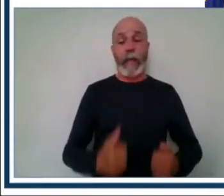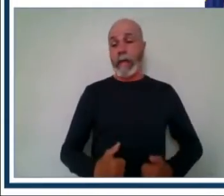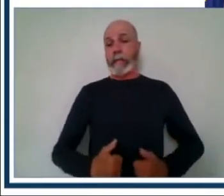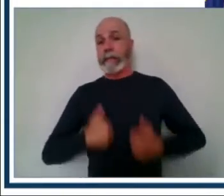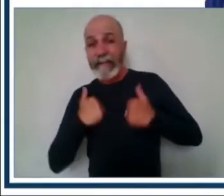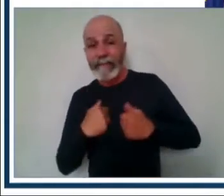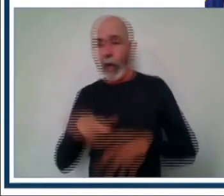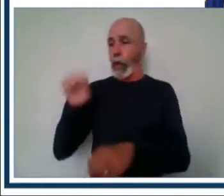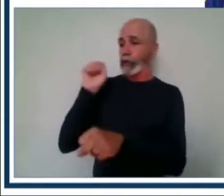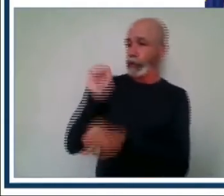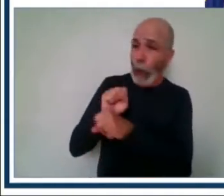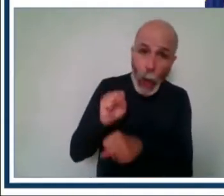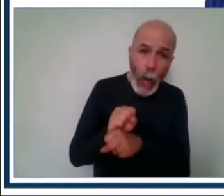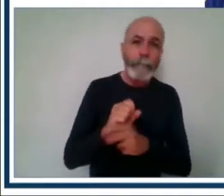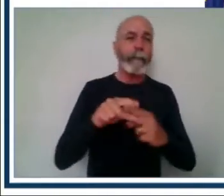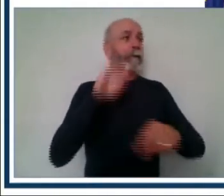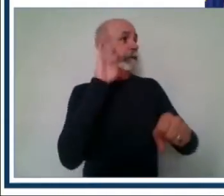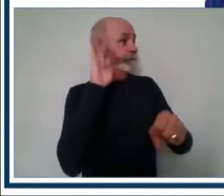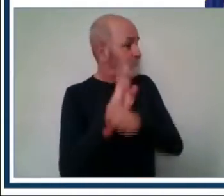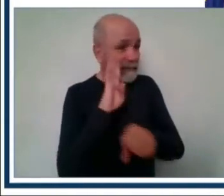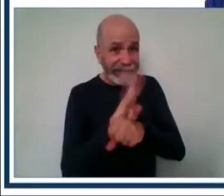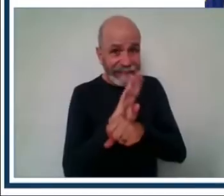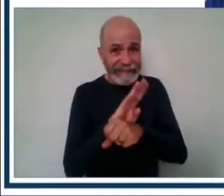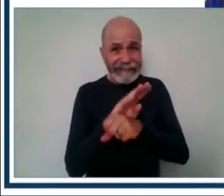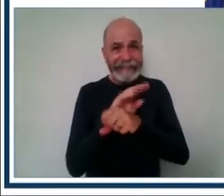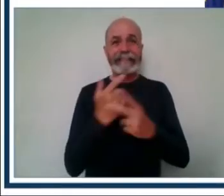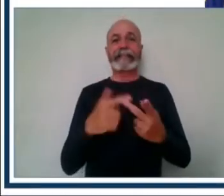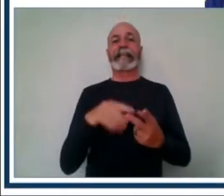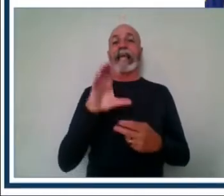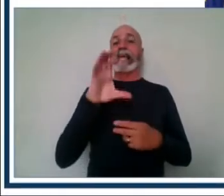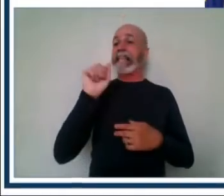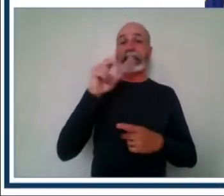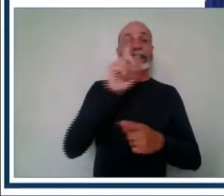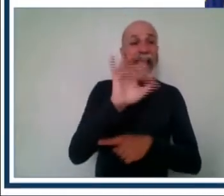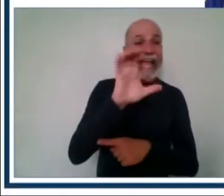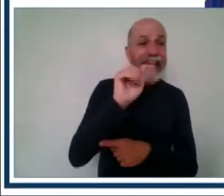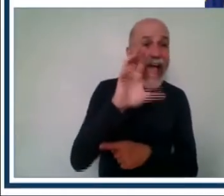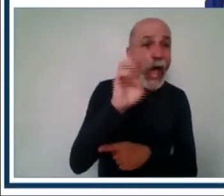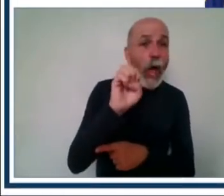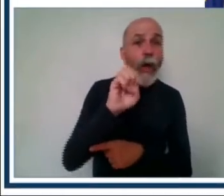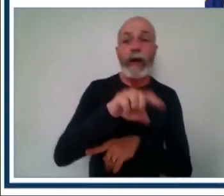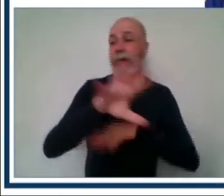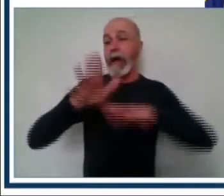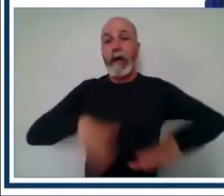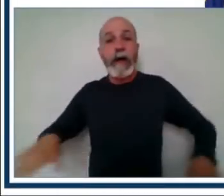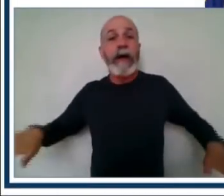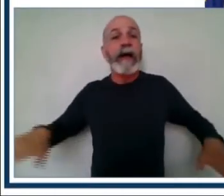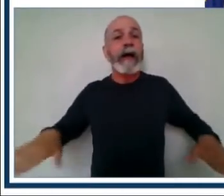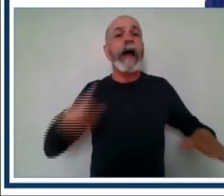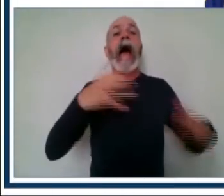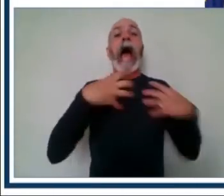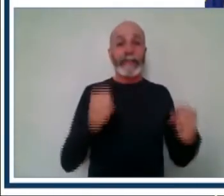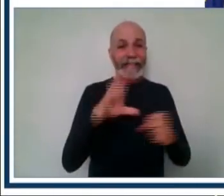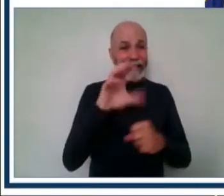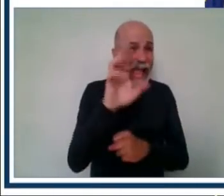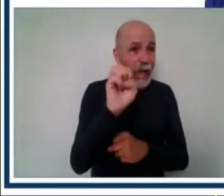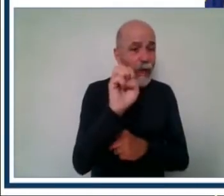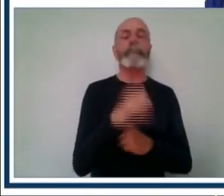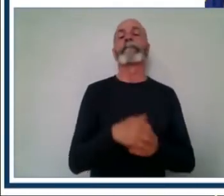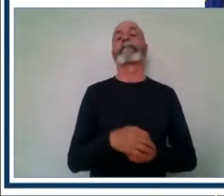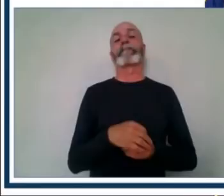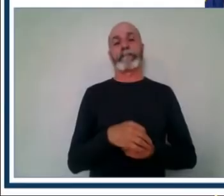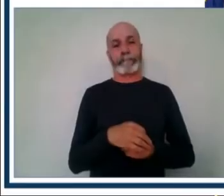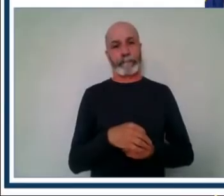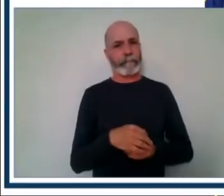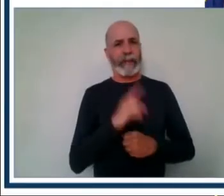at stake. We have been flooded with questions from people trying to get around the restrictions. People are also